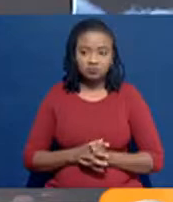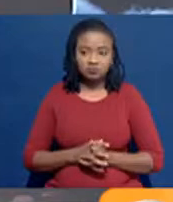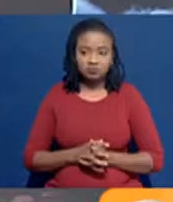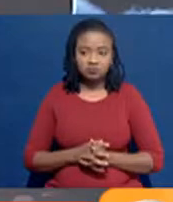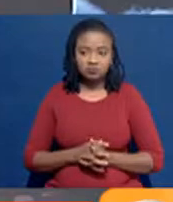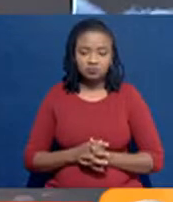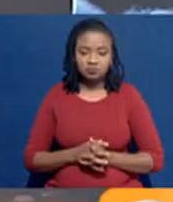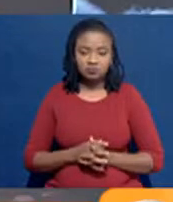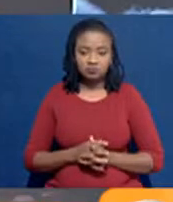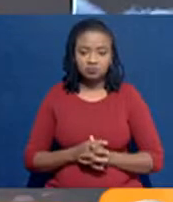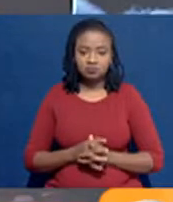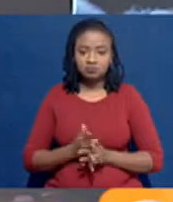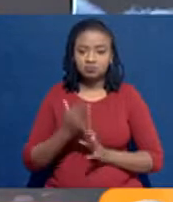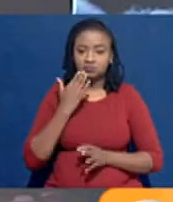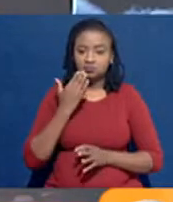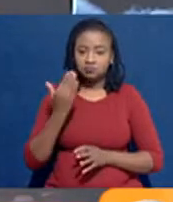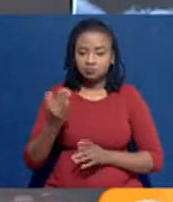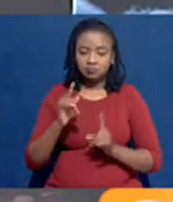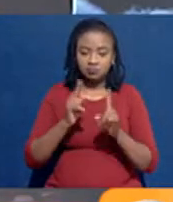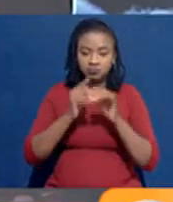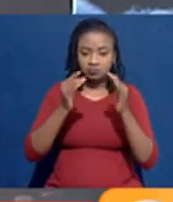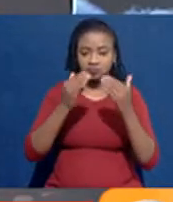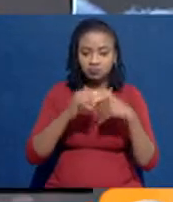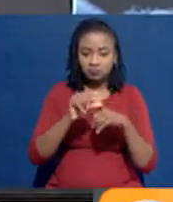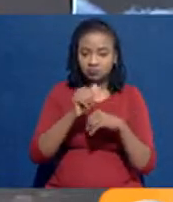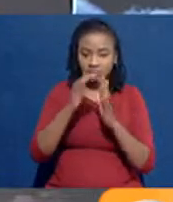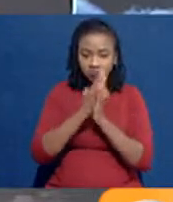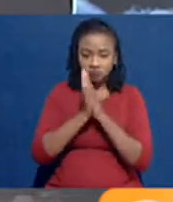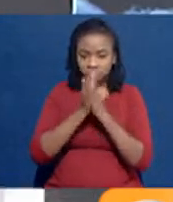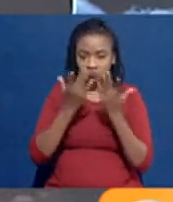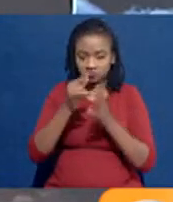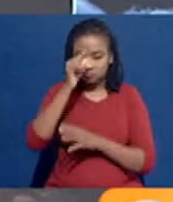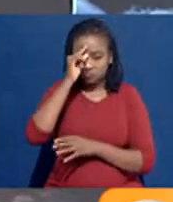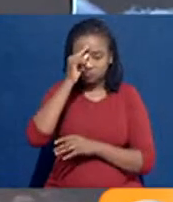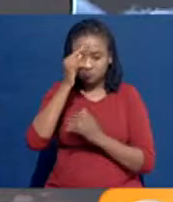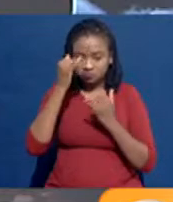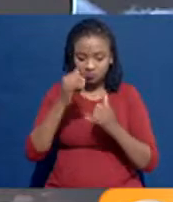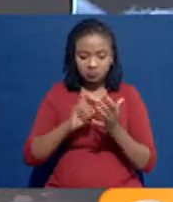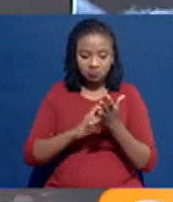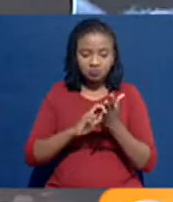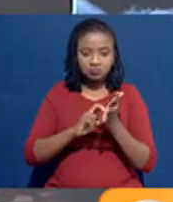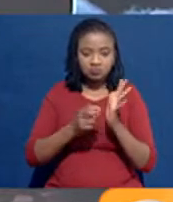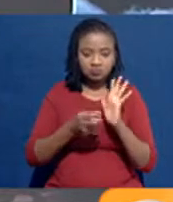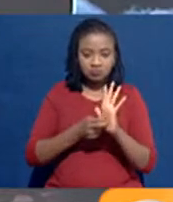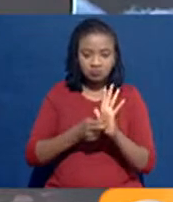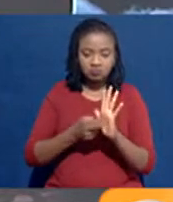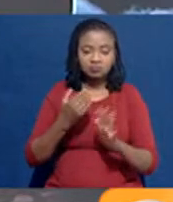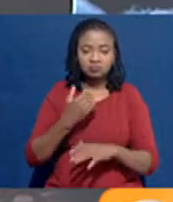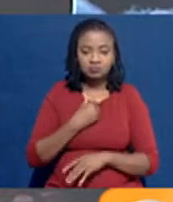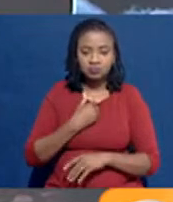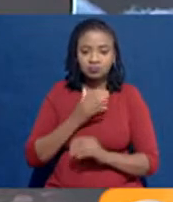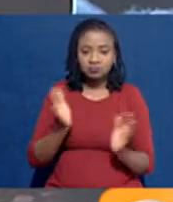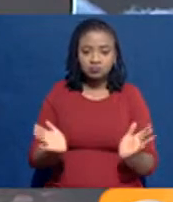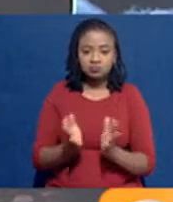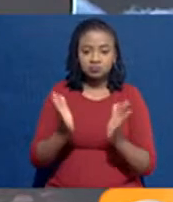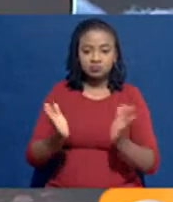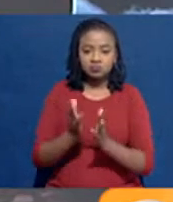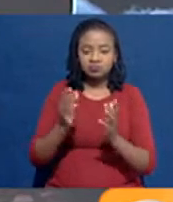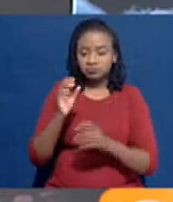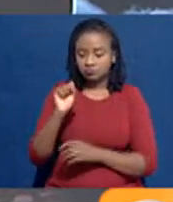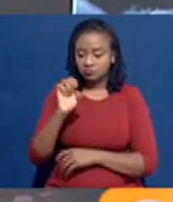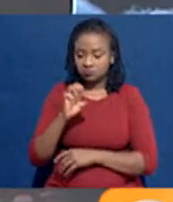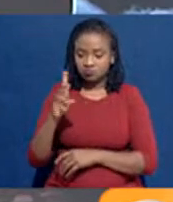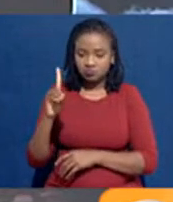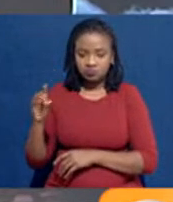Hey, thank you for that, Crispin. On to our weekly feature, Smart Farm. And the government has embarked on a project to promote the use of certified cotton seeds